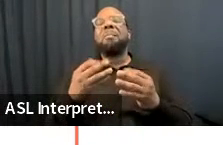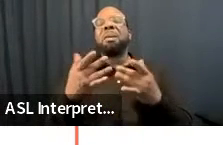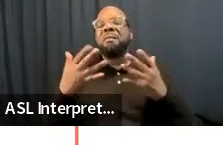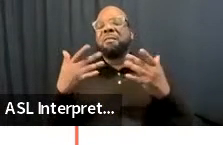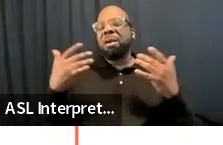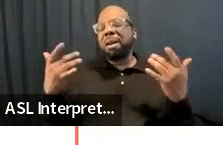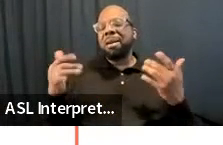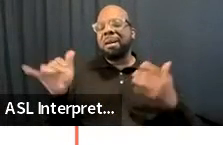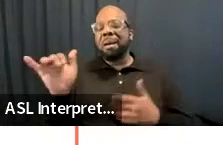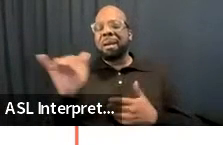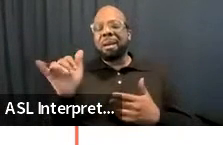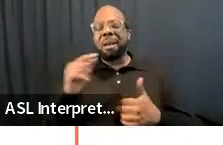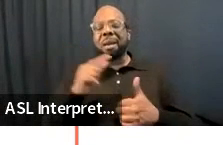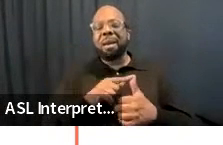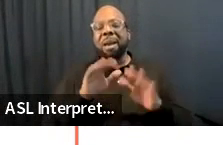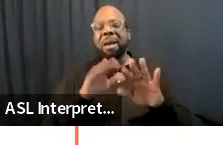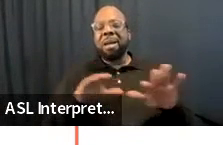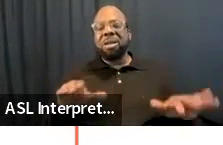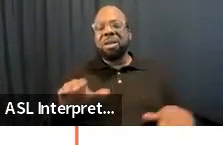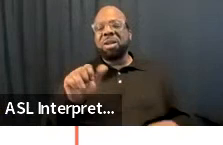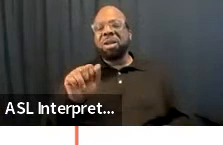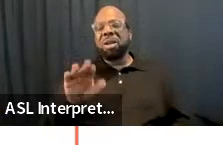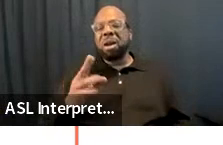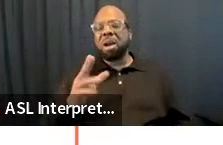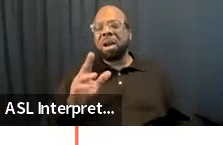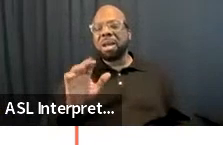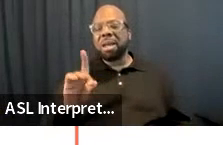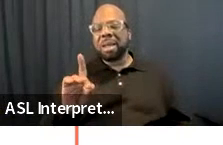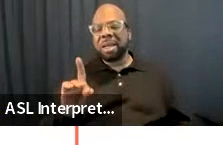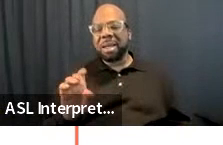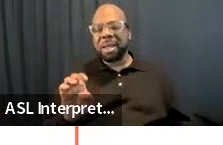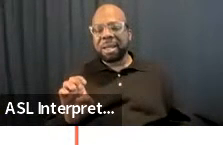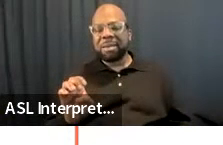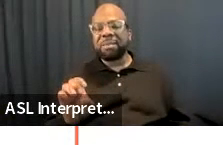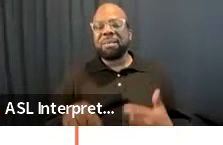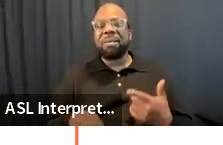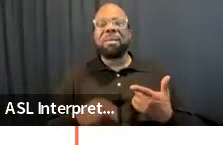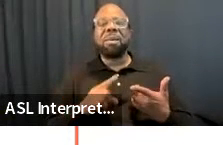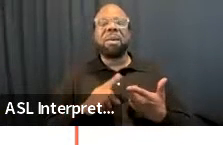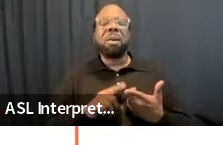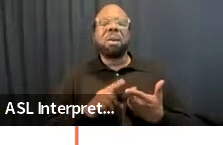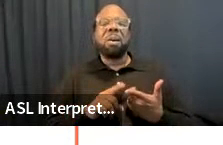things like children's arcades or for